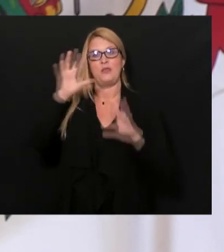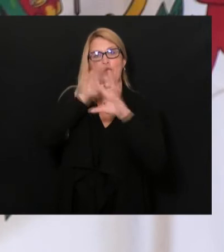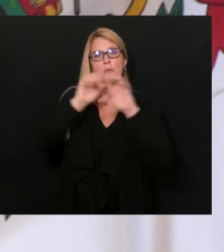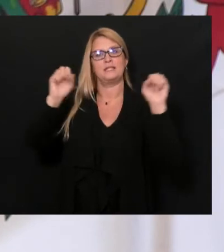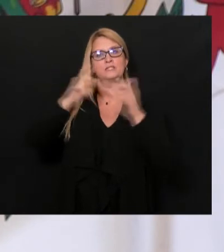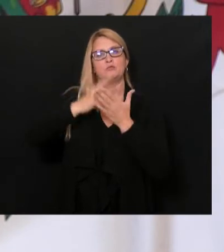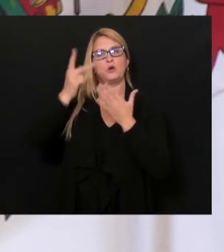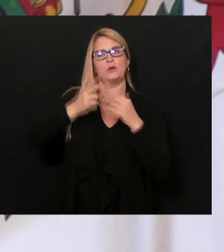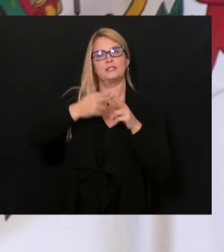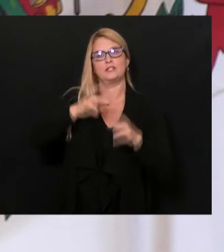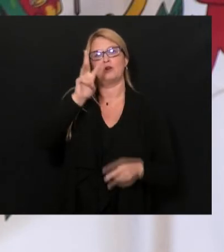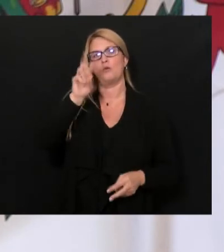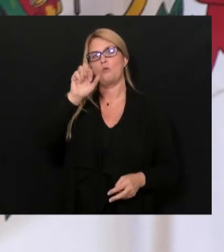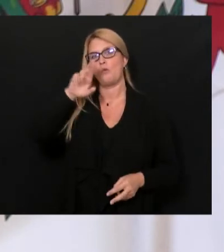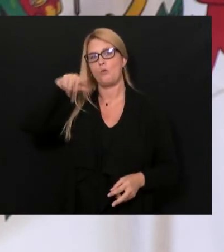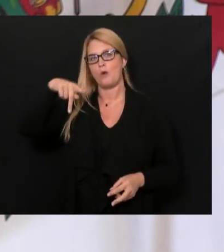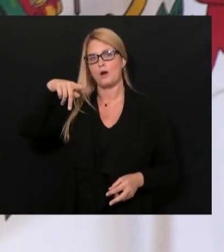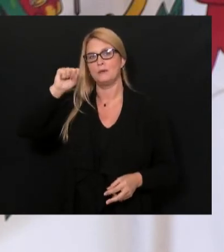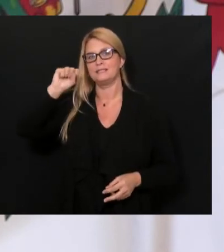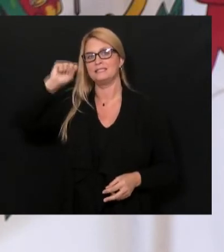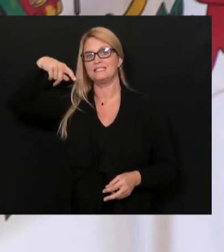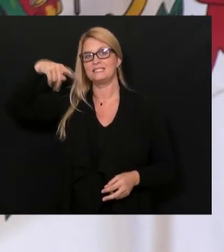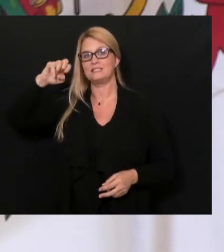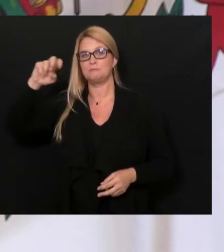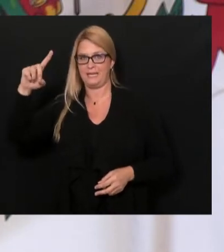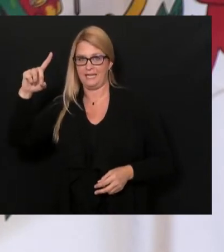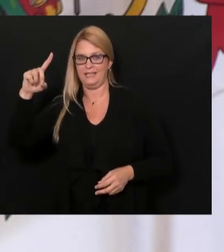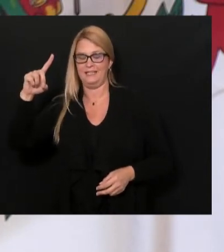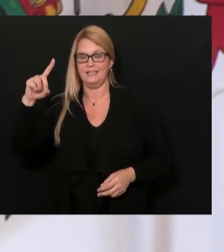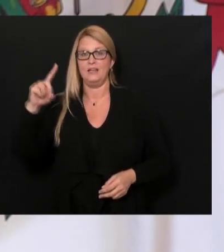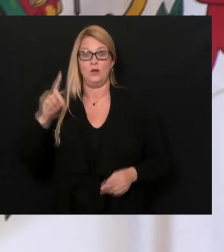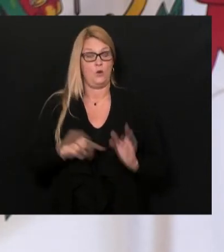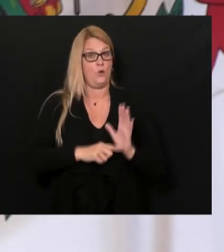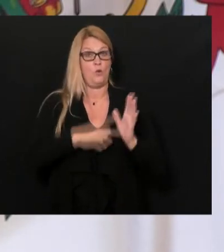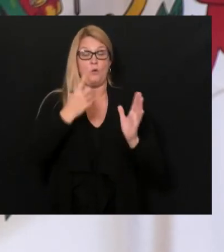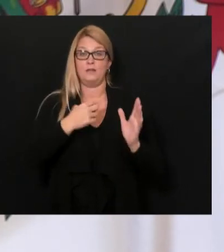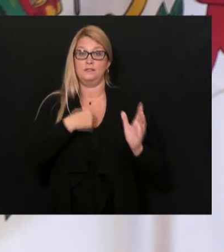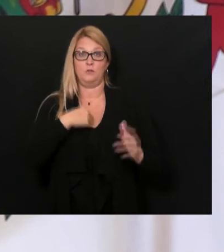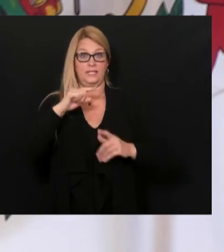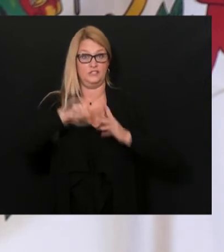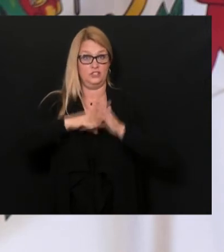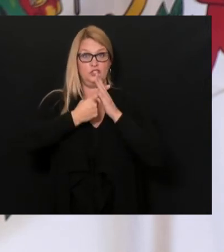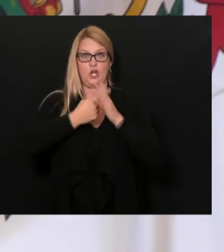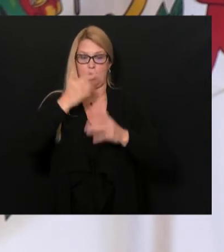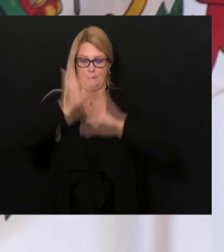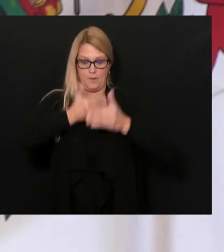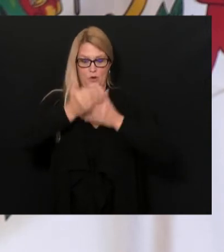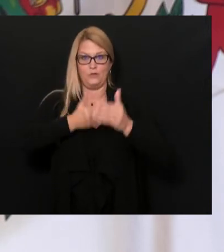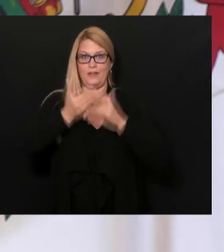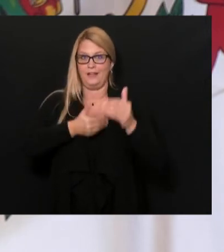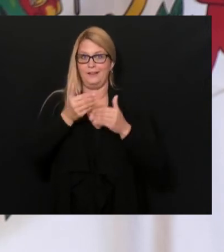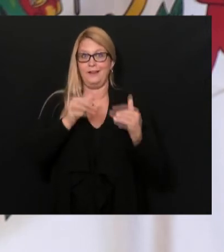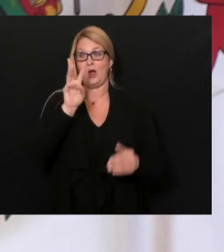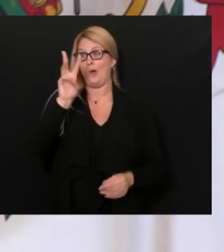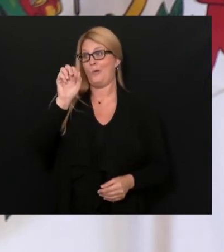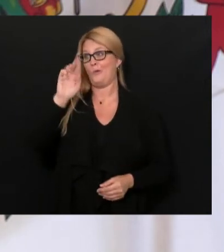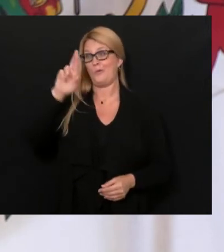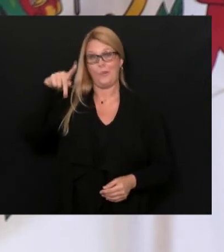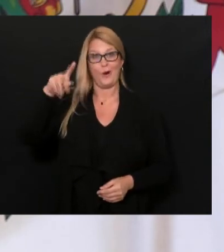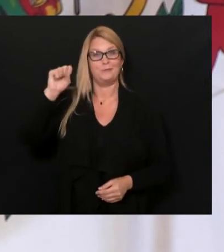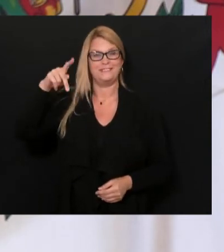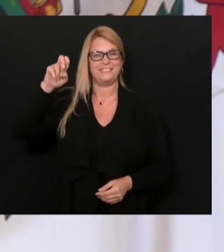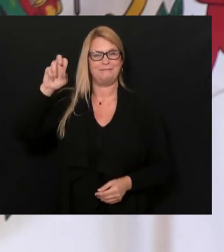speed, you know, and as we continue to move at light speed or warp speed, you know,